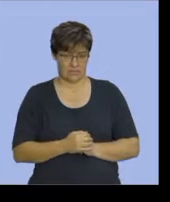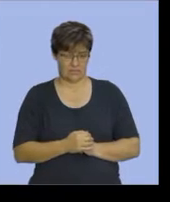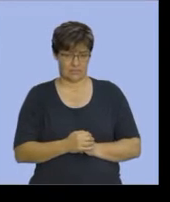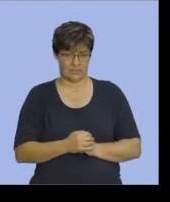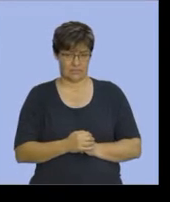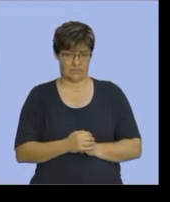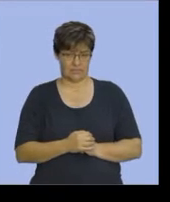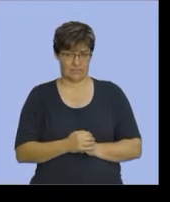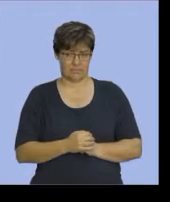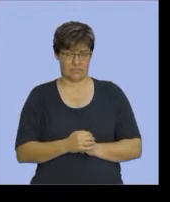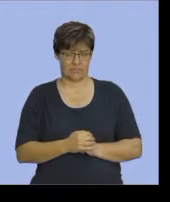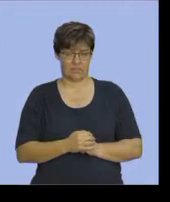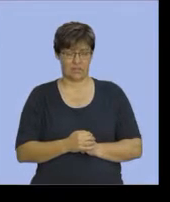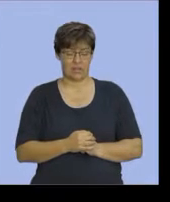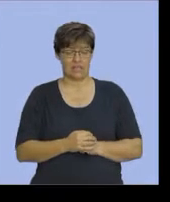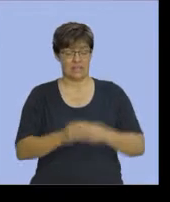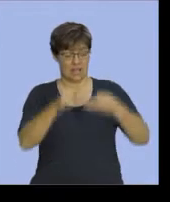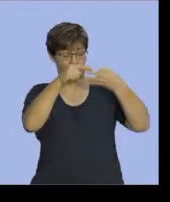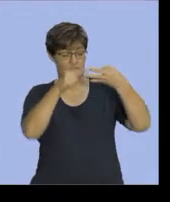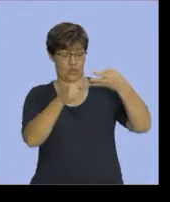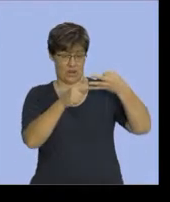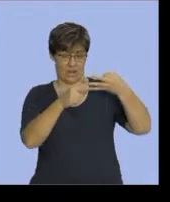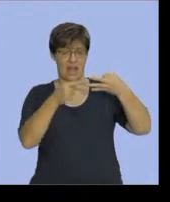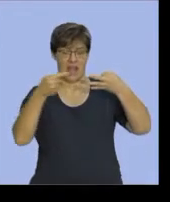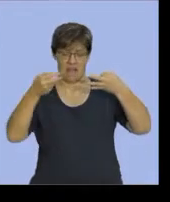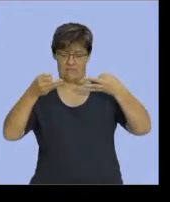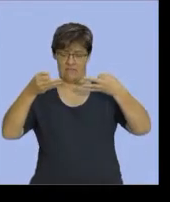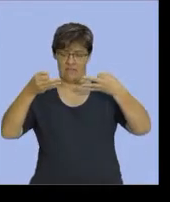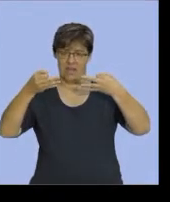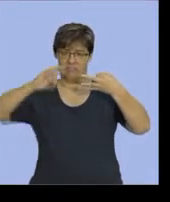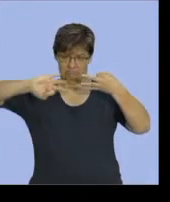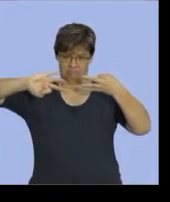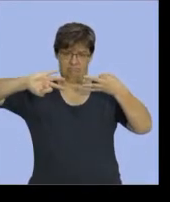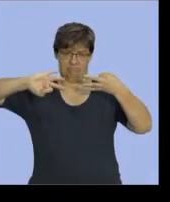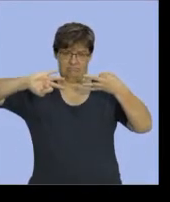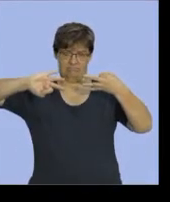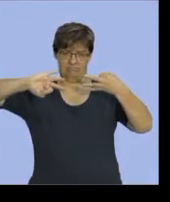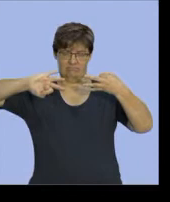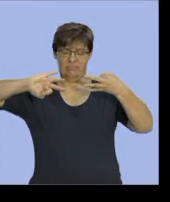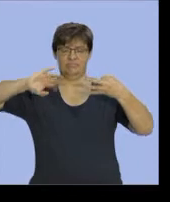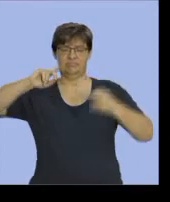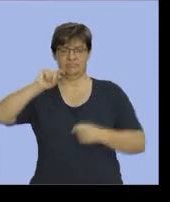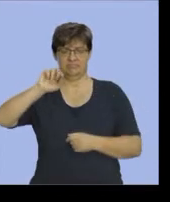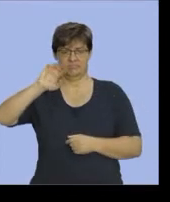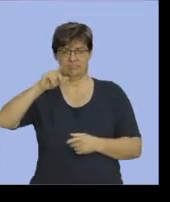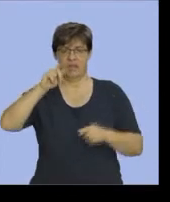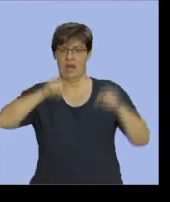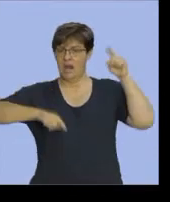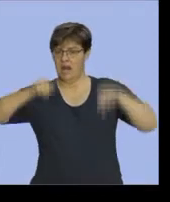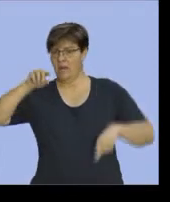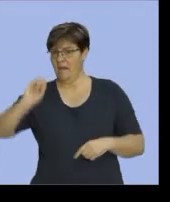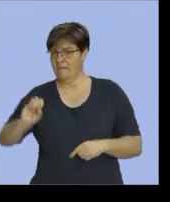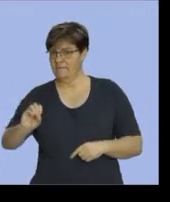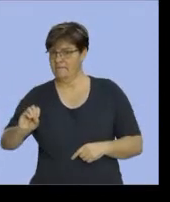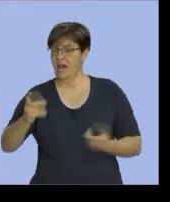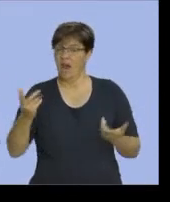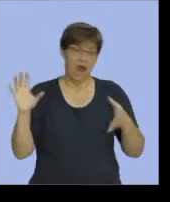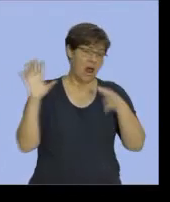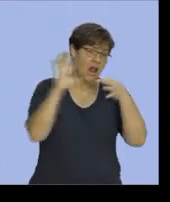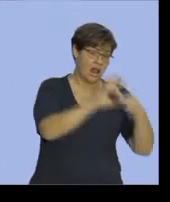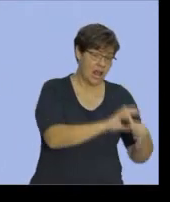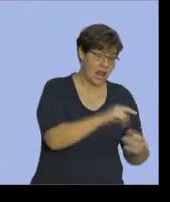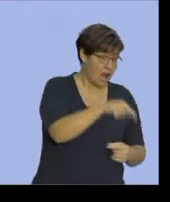adjacent. And remember we also have the reciprocal trig ratios, which are